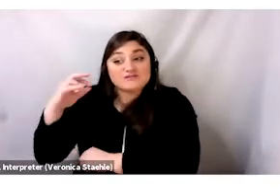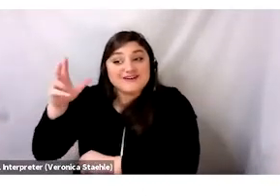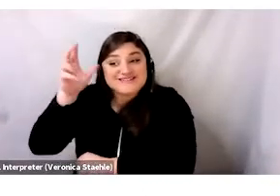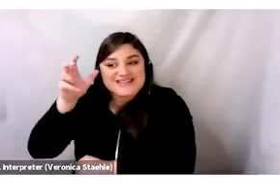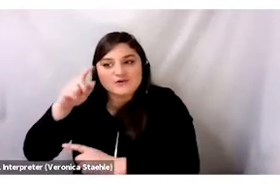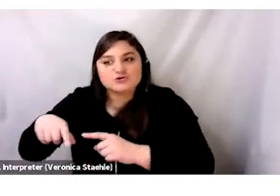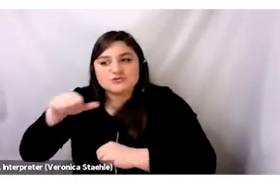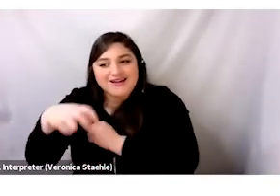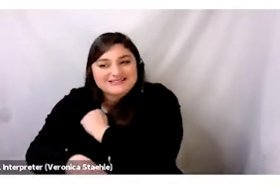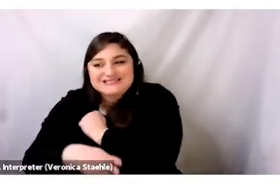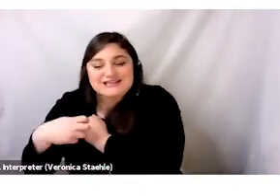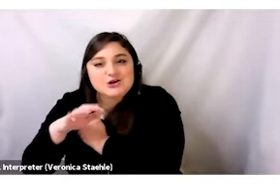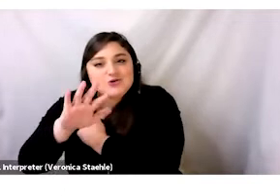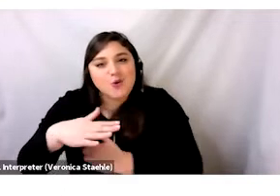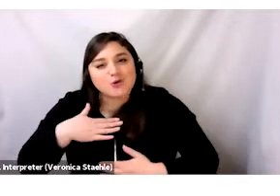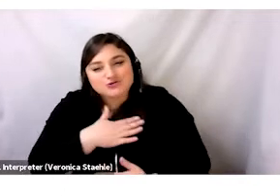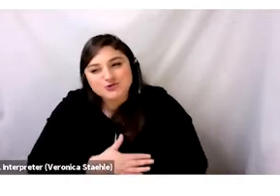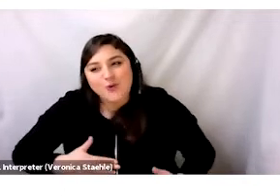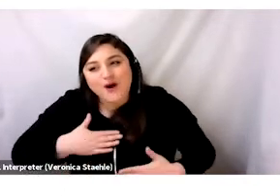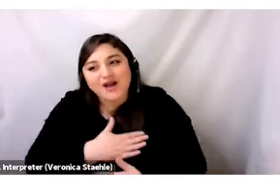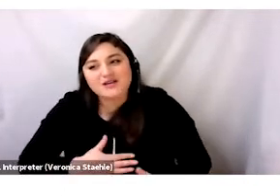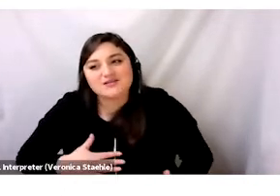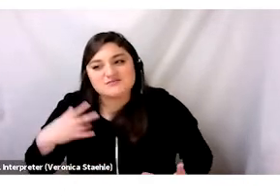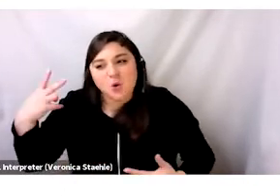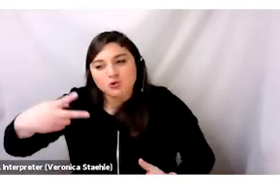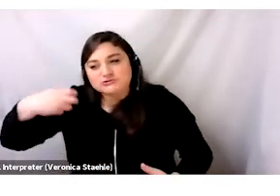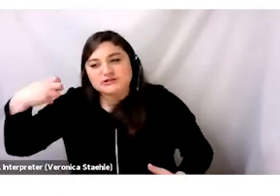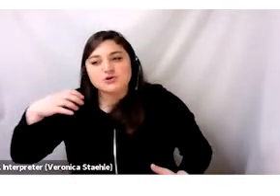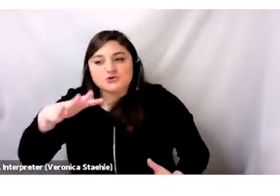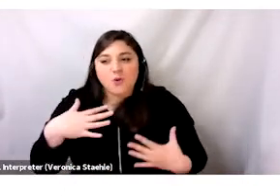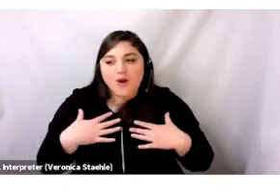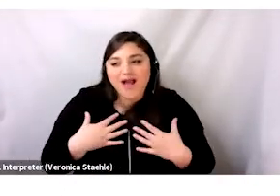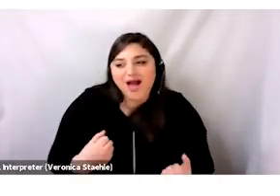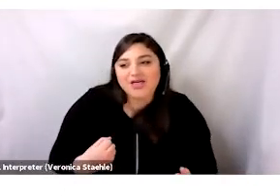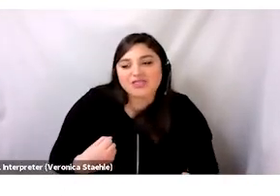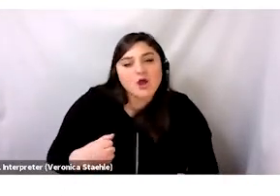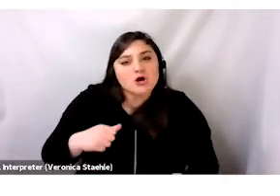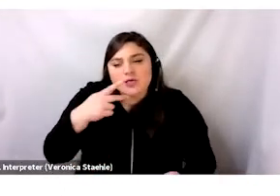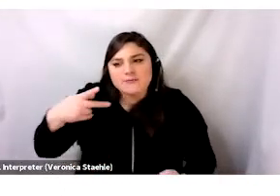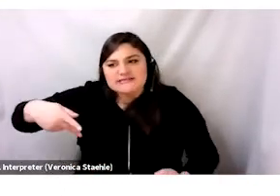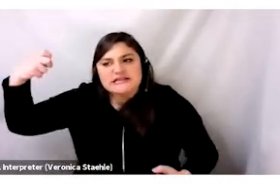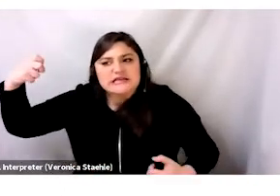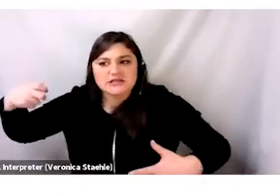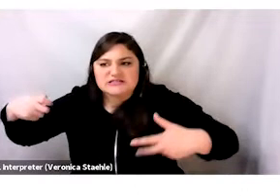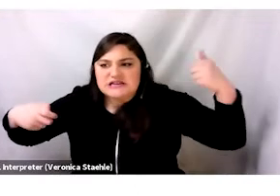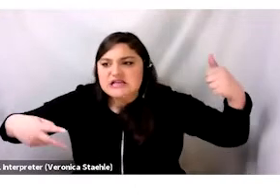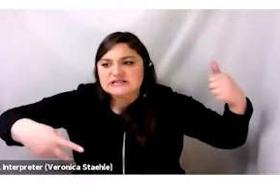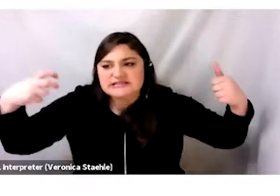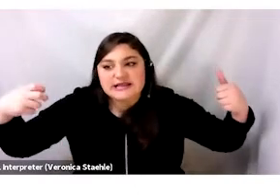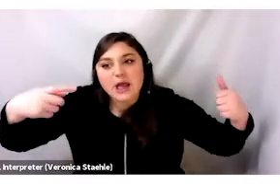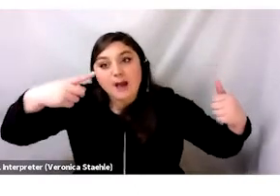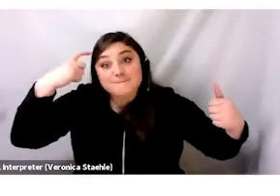because then that's another soul that they've destroyed. So, in a way, we have to kind of